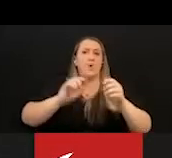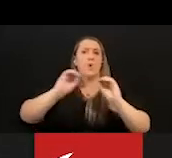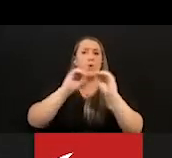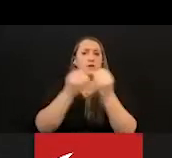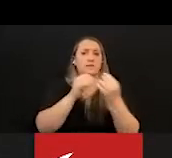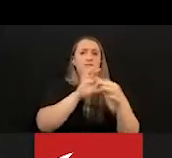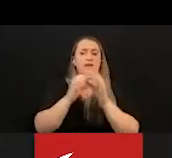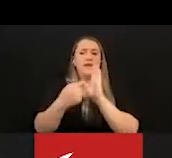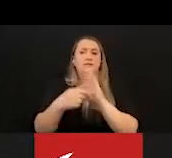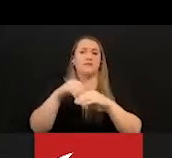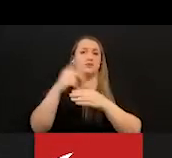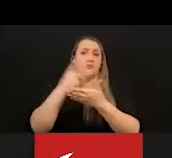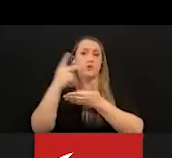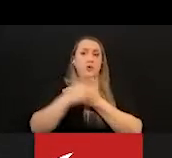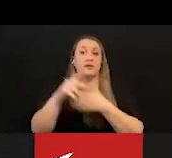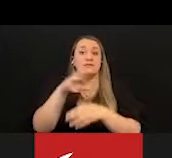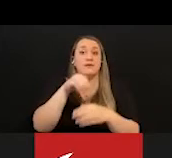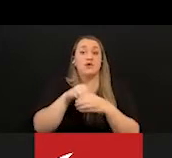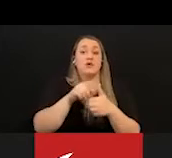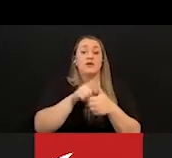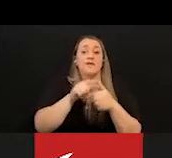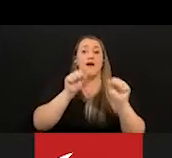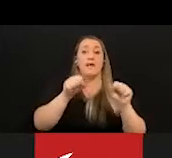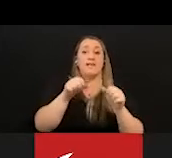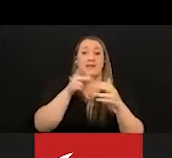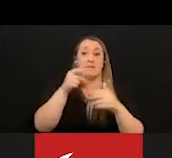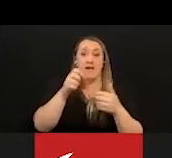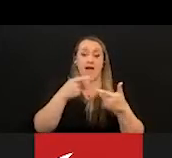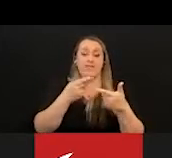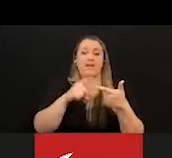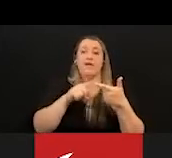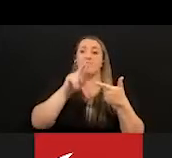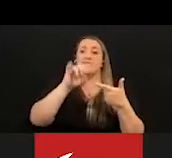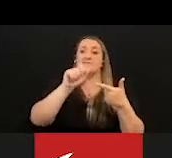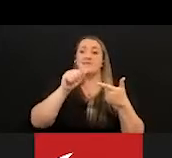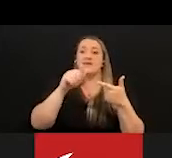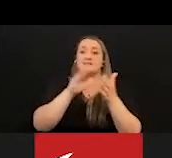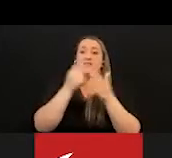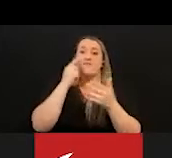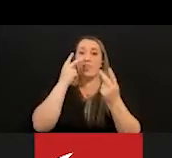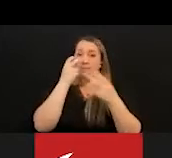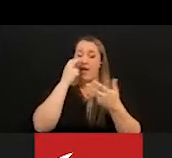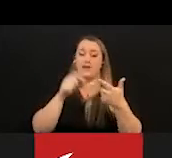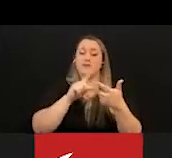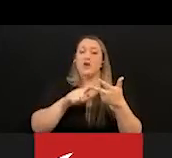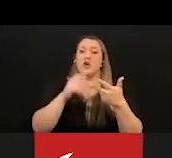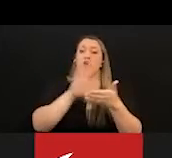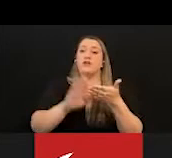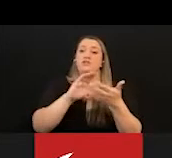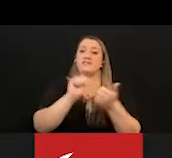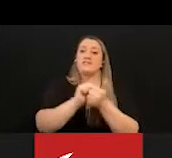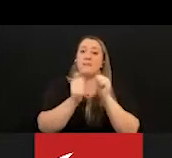and programs, including Ability Path, Vista Center for the Blind, the College of Adaptive Arts, and Magical Bridge.